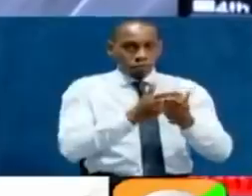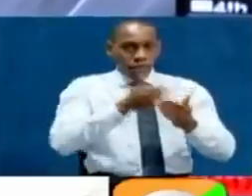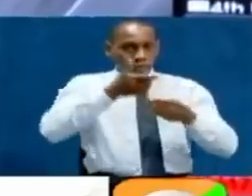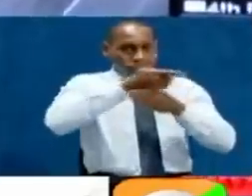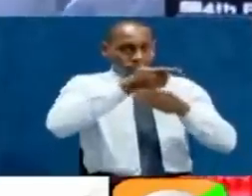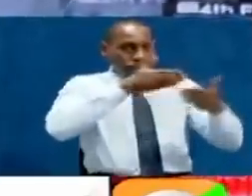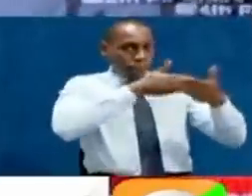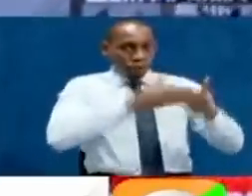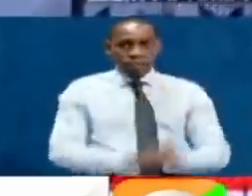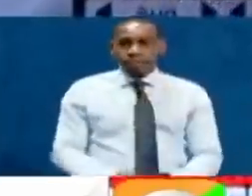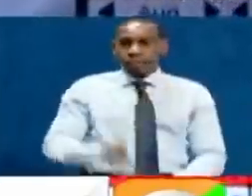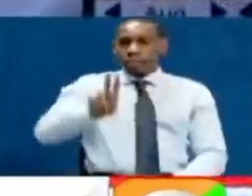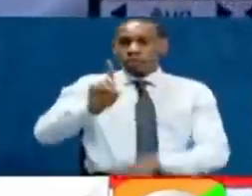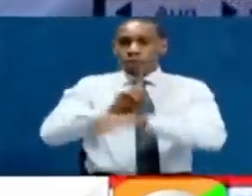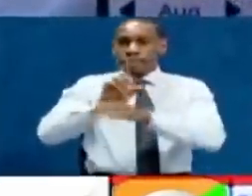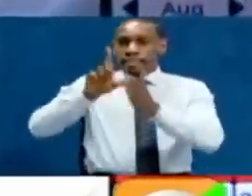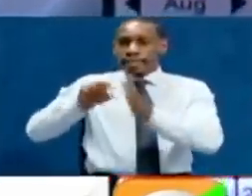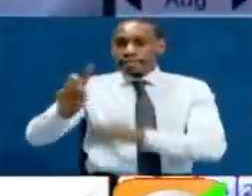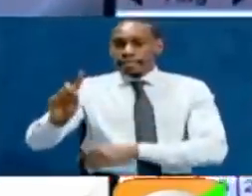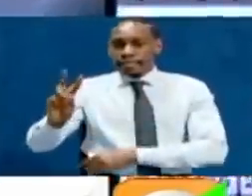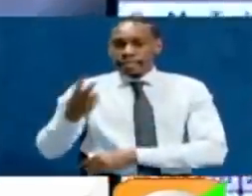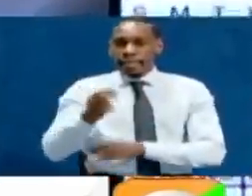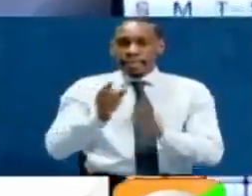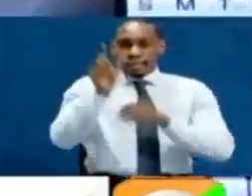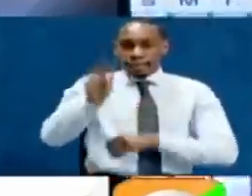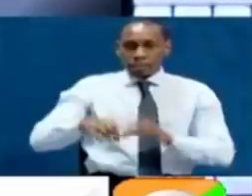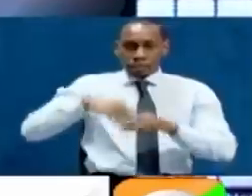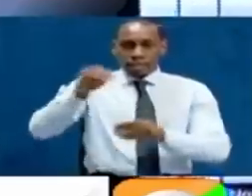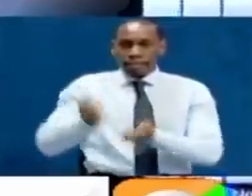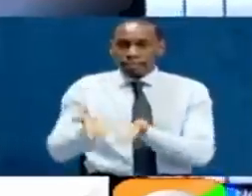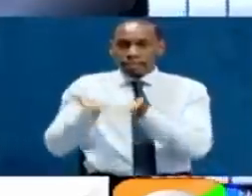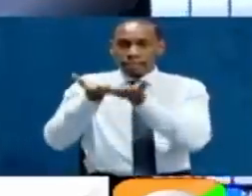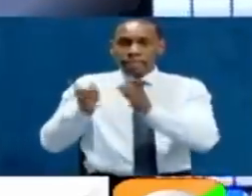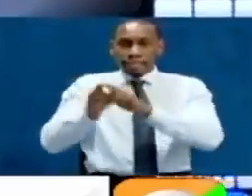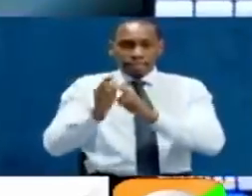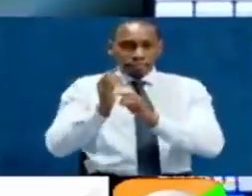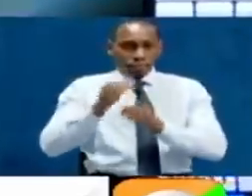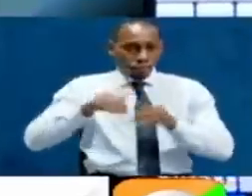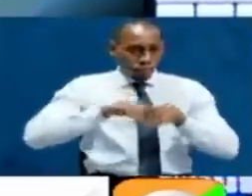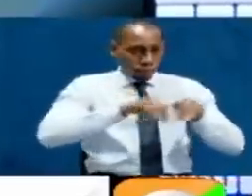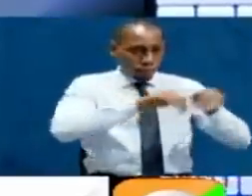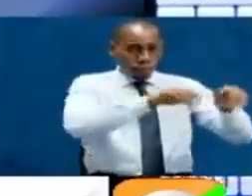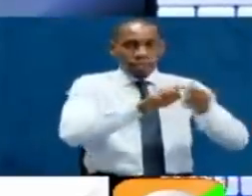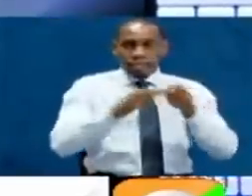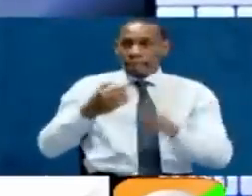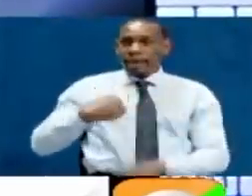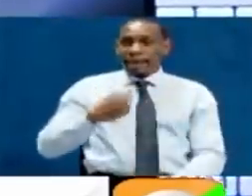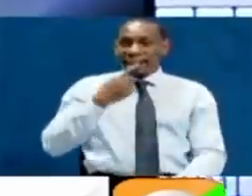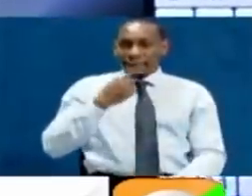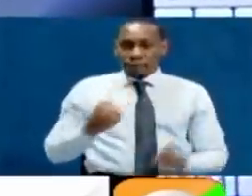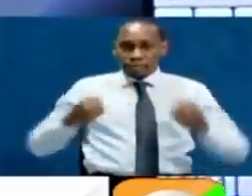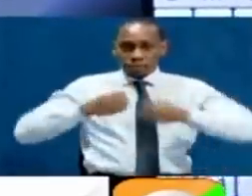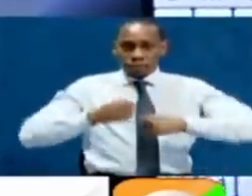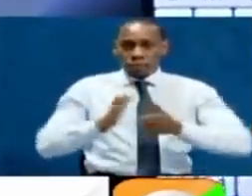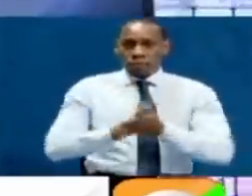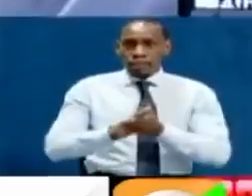by this wall. 2 minutes later, a second gentleman leaves the elevator and heads to the same direction. He's seen wearing a white hoodie